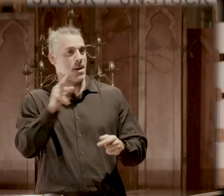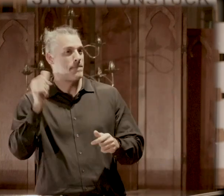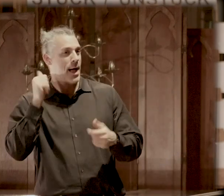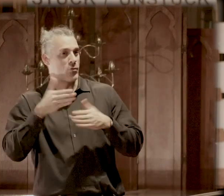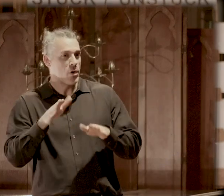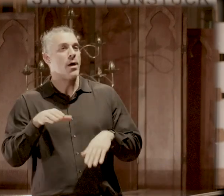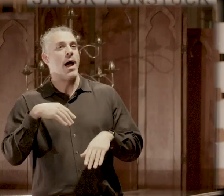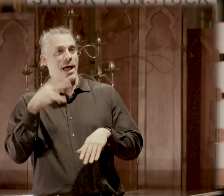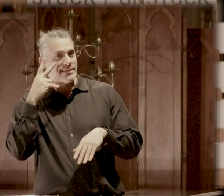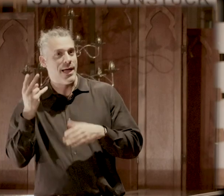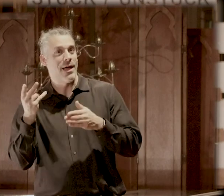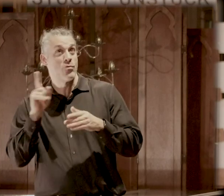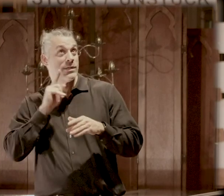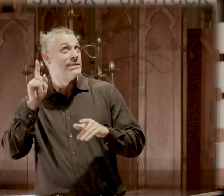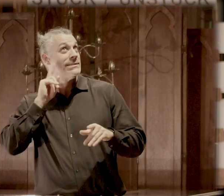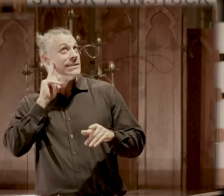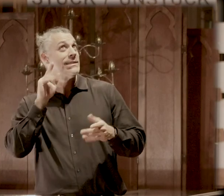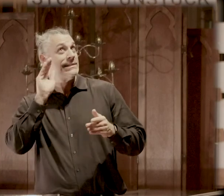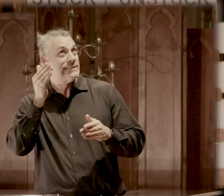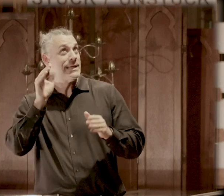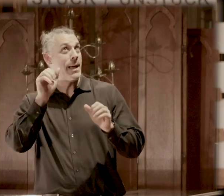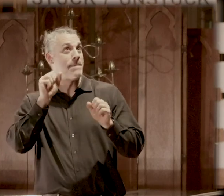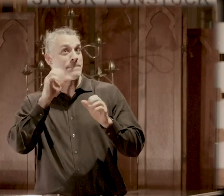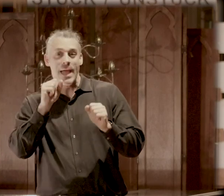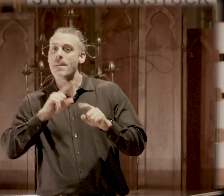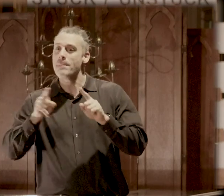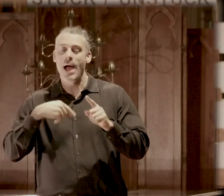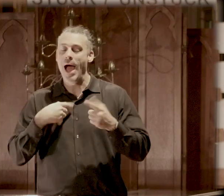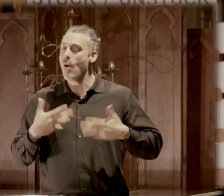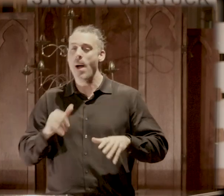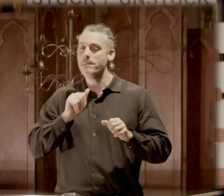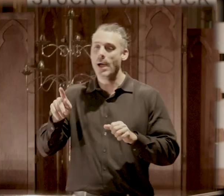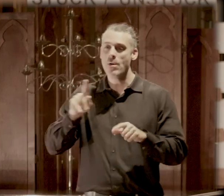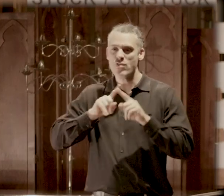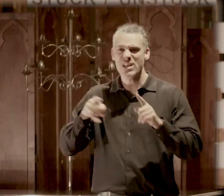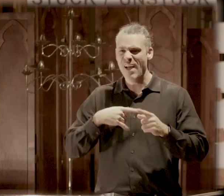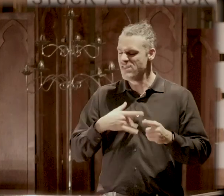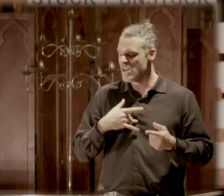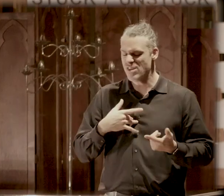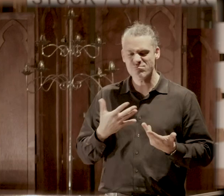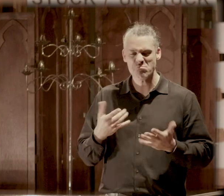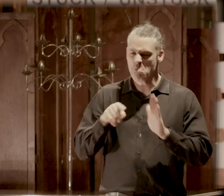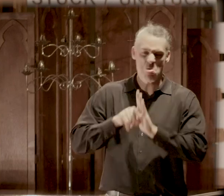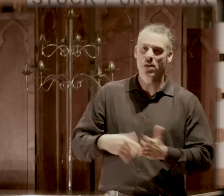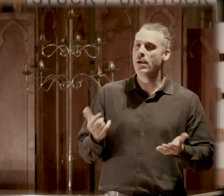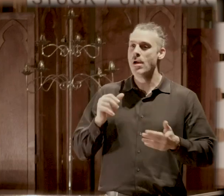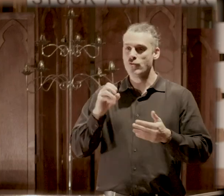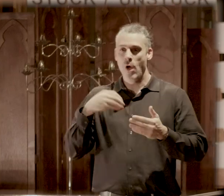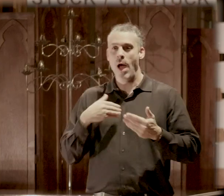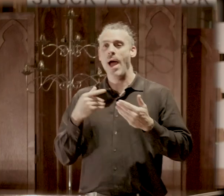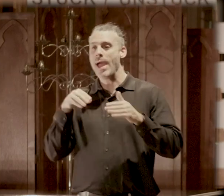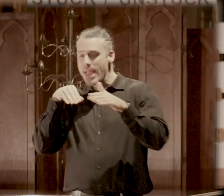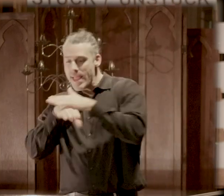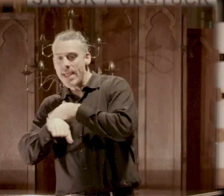room, and I heard her gear up the stamp mill, and it sounded amazing, and I kind of wanted to go back, but I didn't. I was just in a foul place. So I'm walking in the